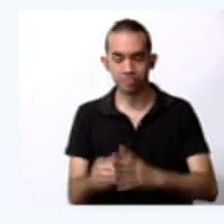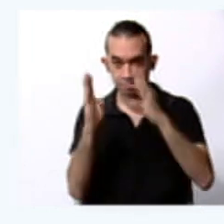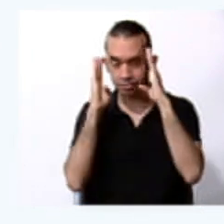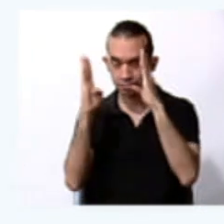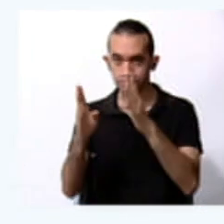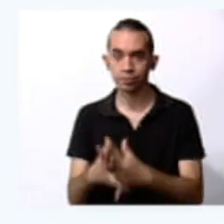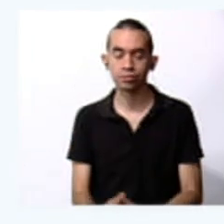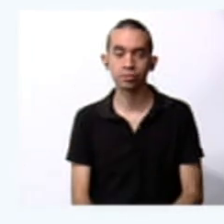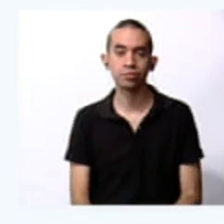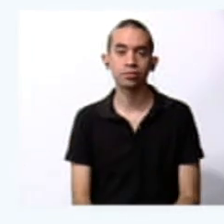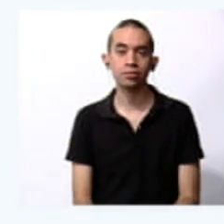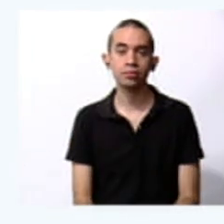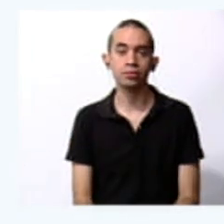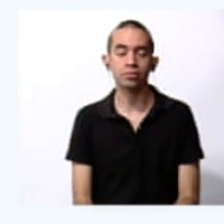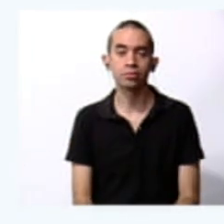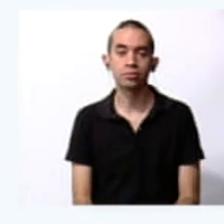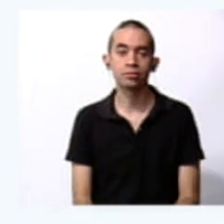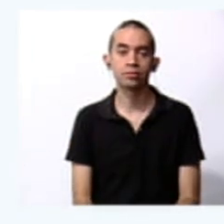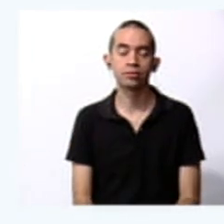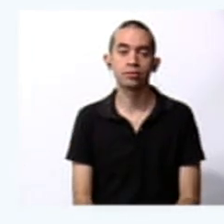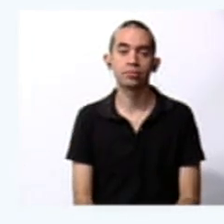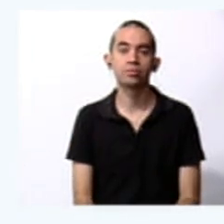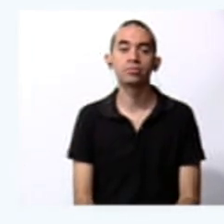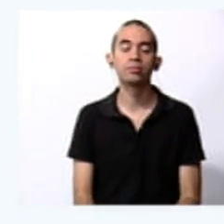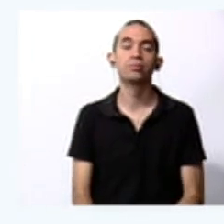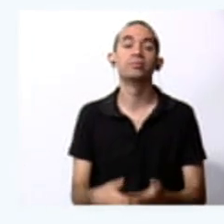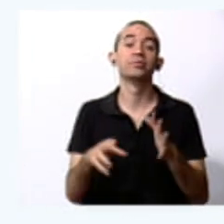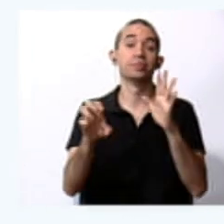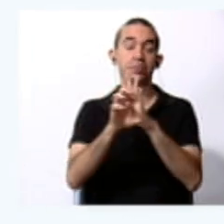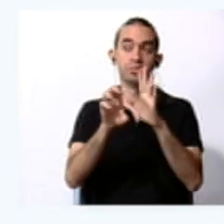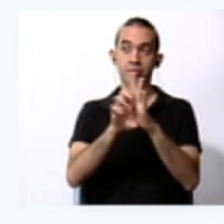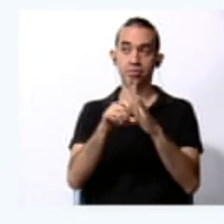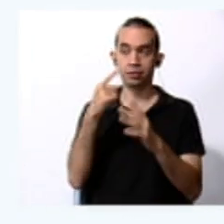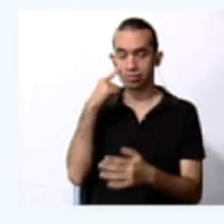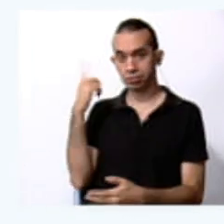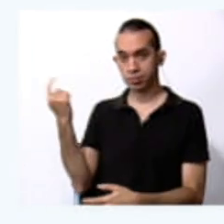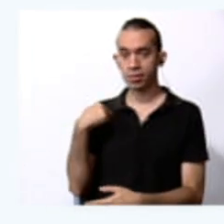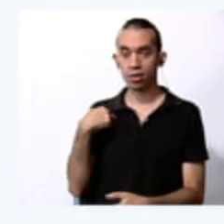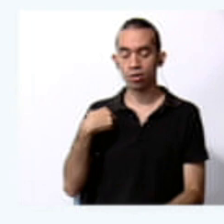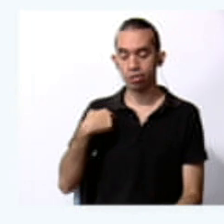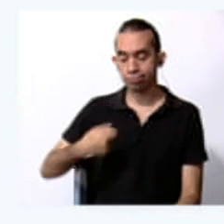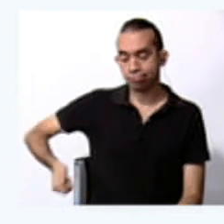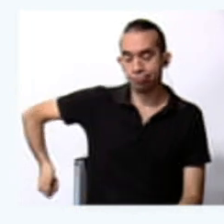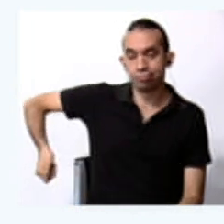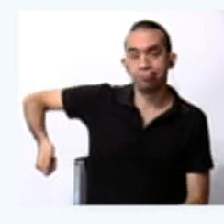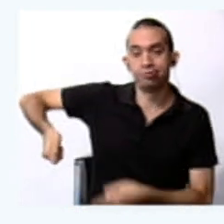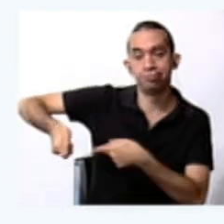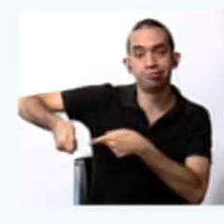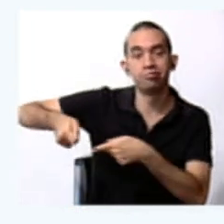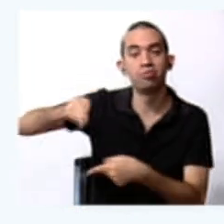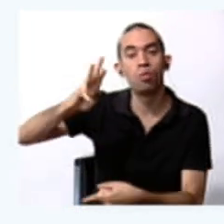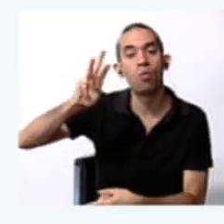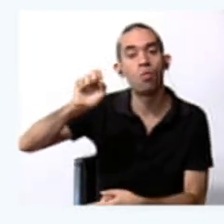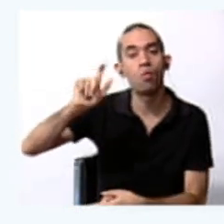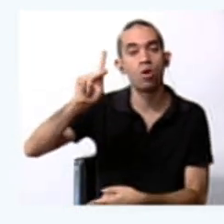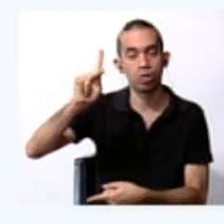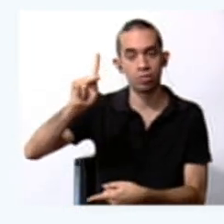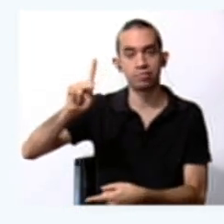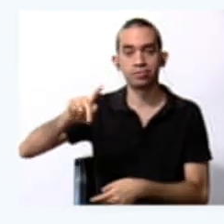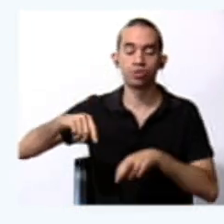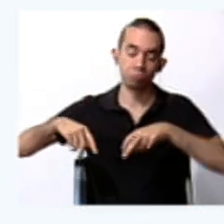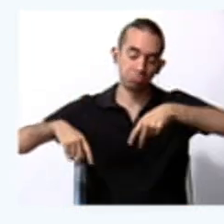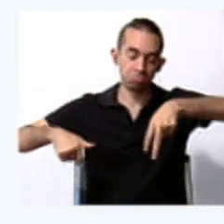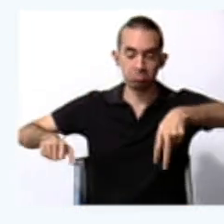please. For example, the first one says, I walk my dog. And you have